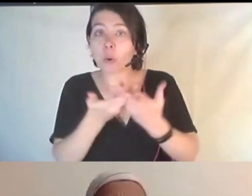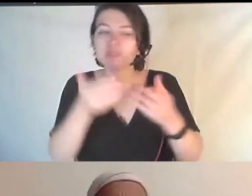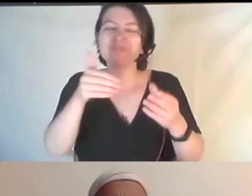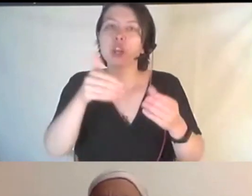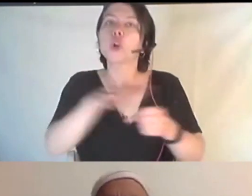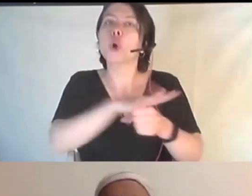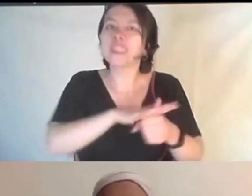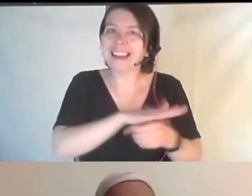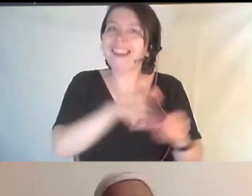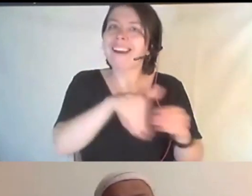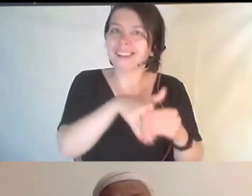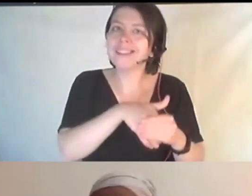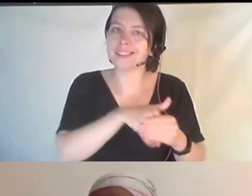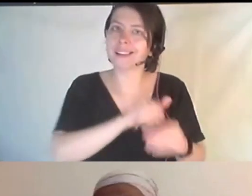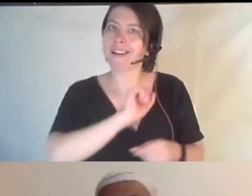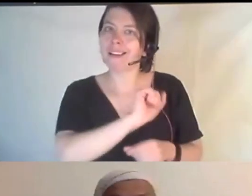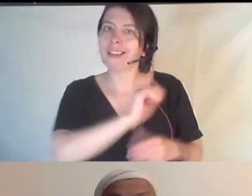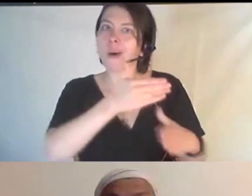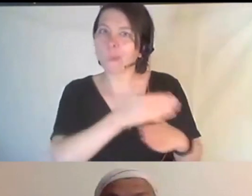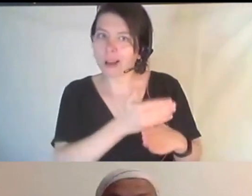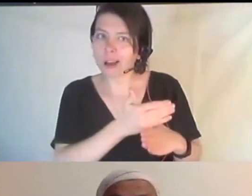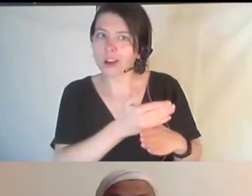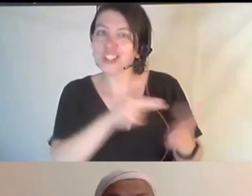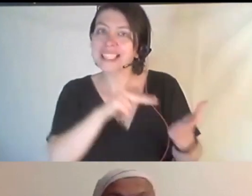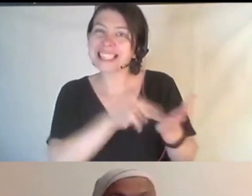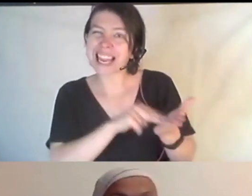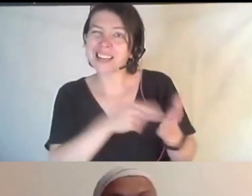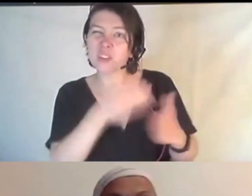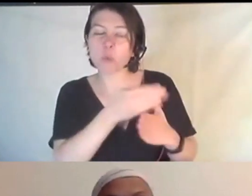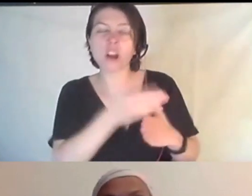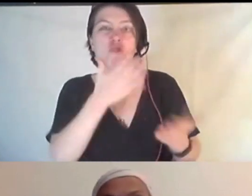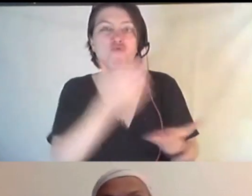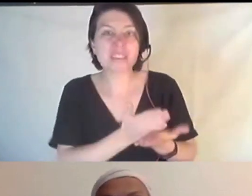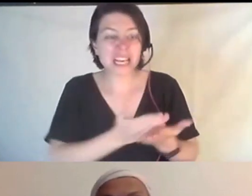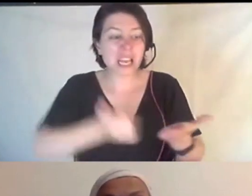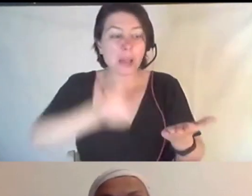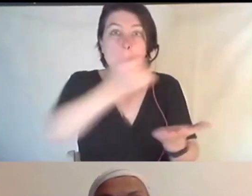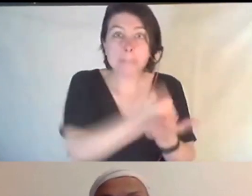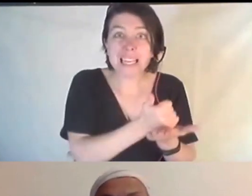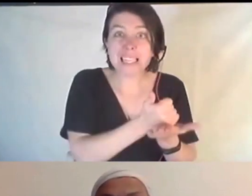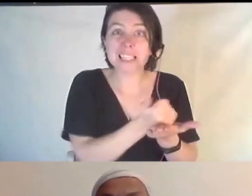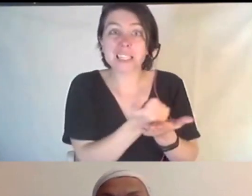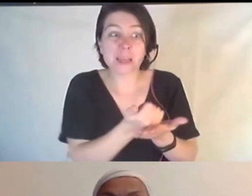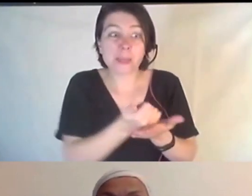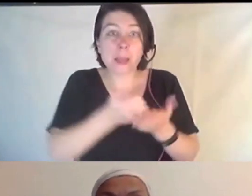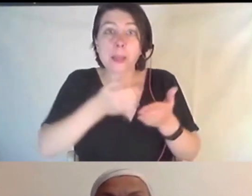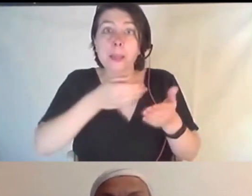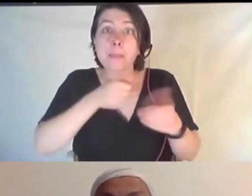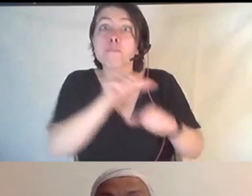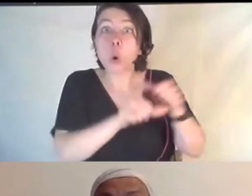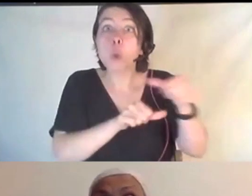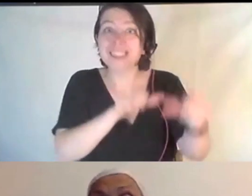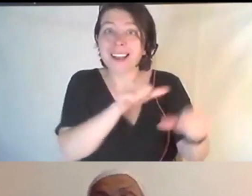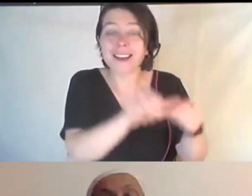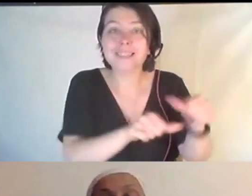to put it, how to describe it. You read those articles, people know how to describe it. They're amazing. They're really like, it was